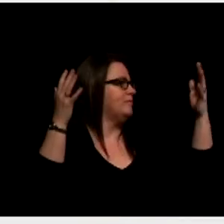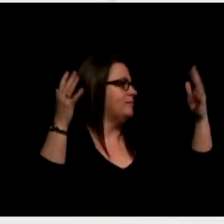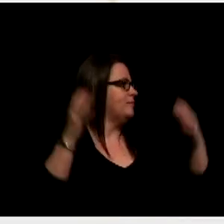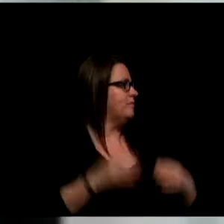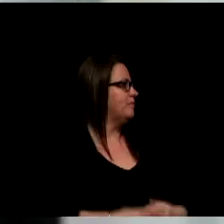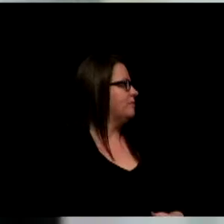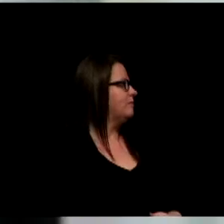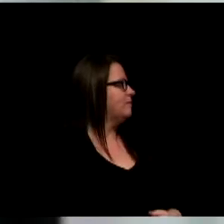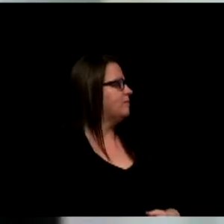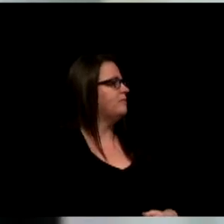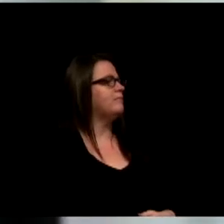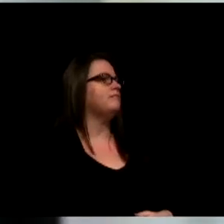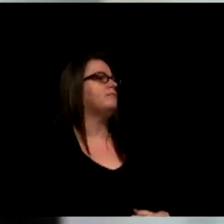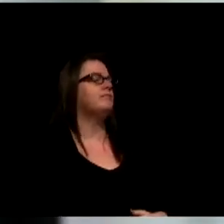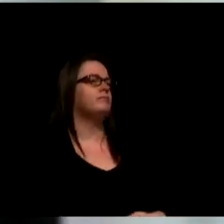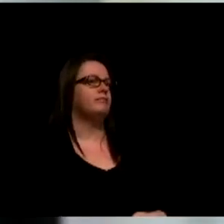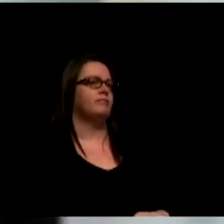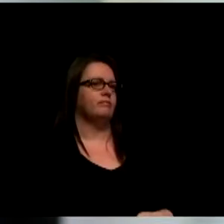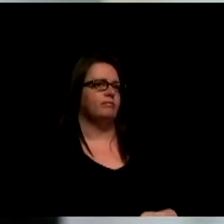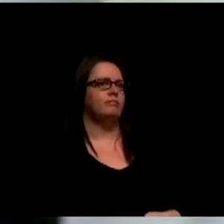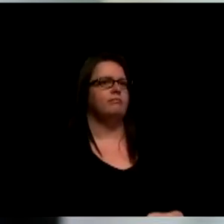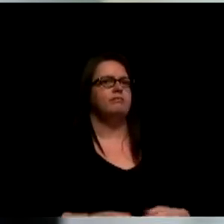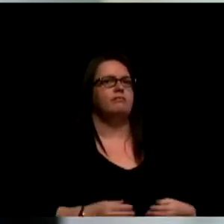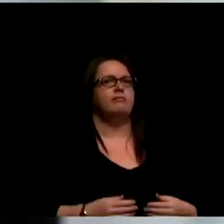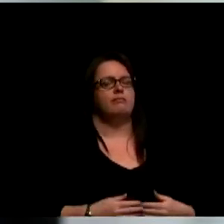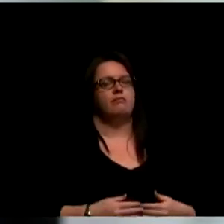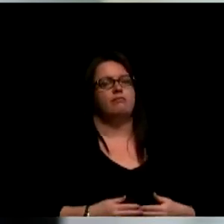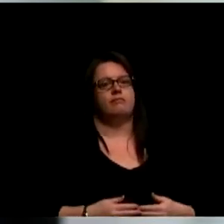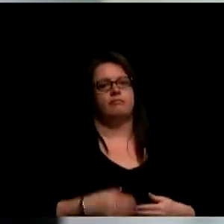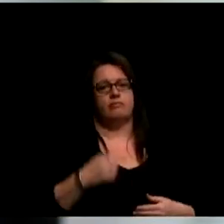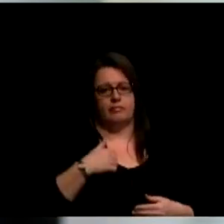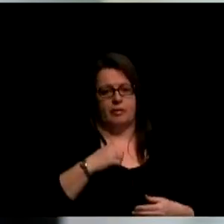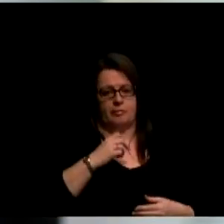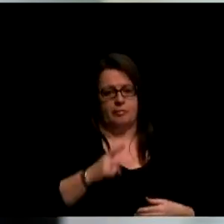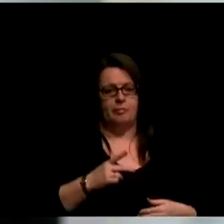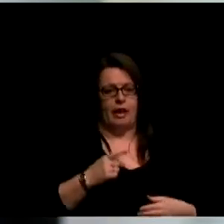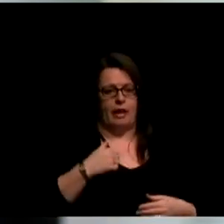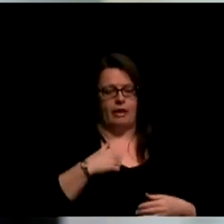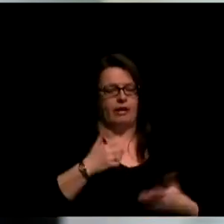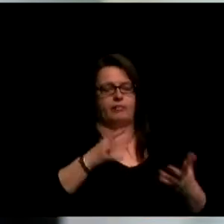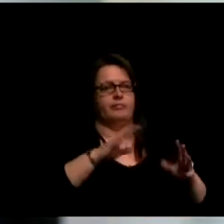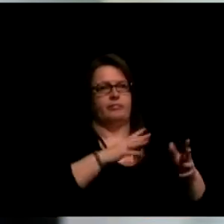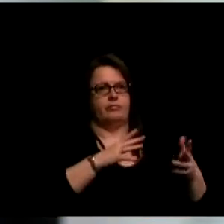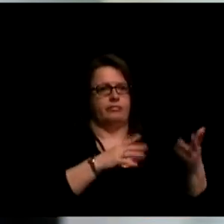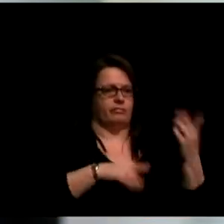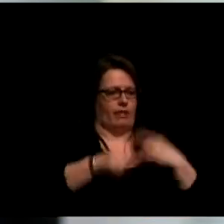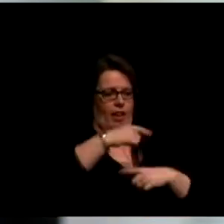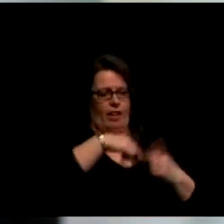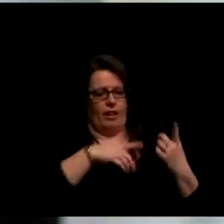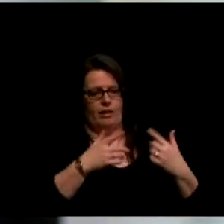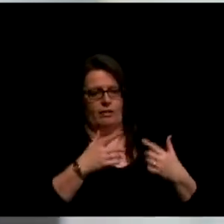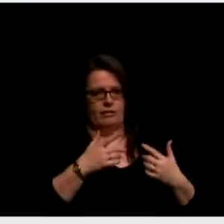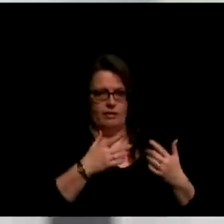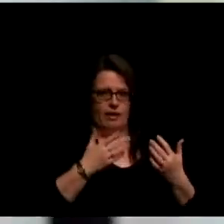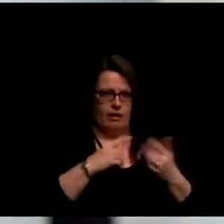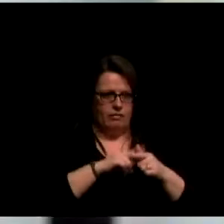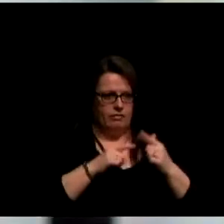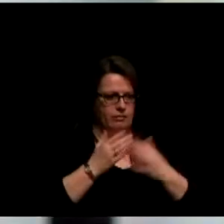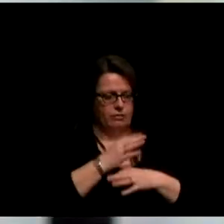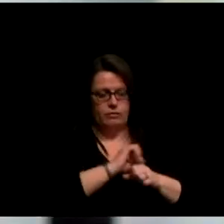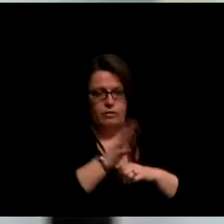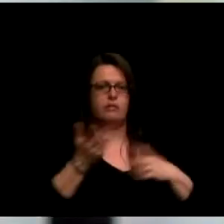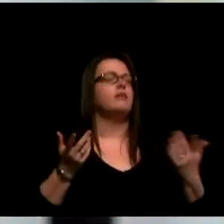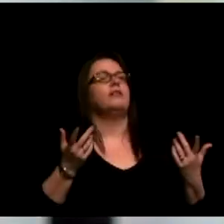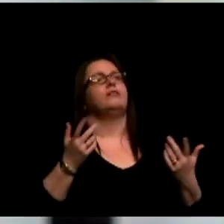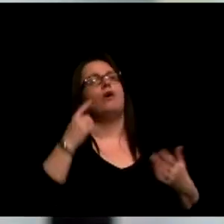She knows when Thomasine, I was like, coughing Thomasine today. I'm back in. I'm back over, and I love it. The significance